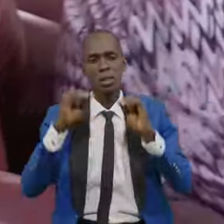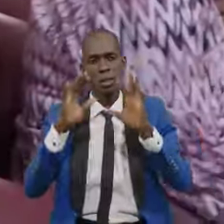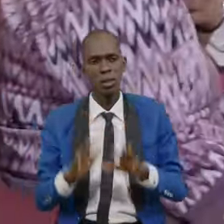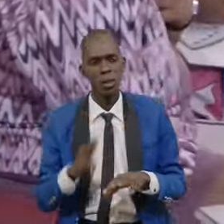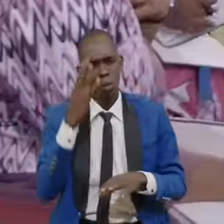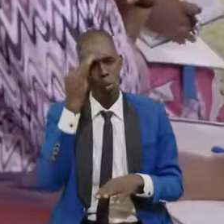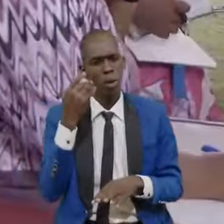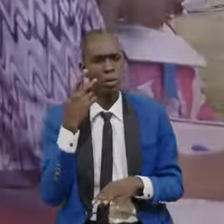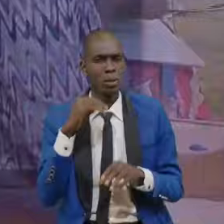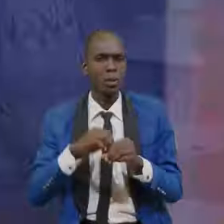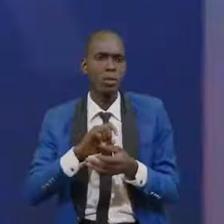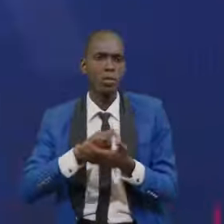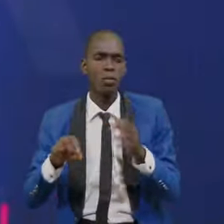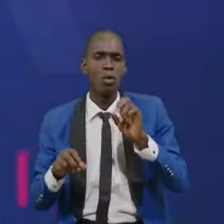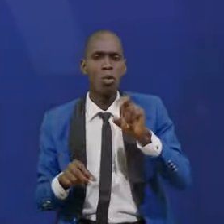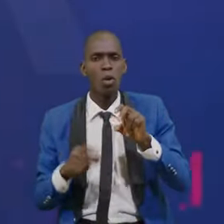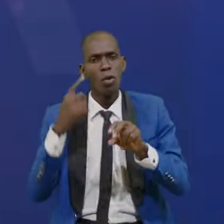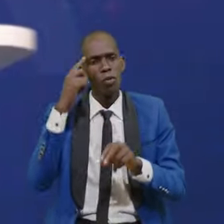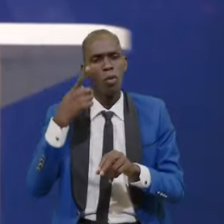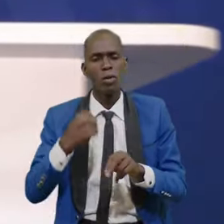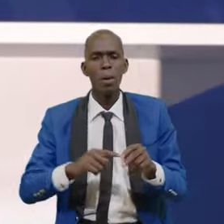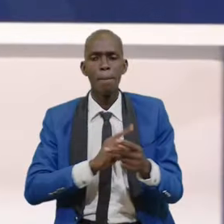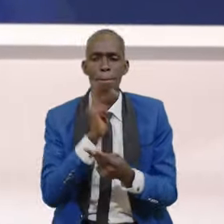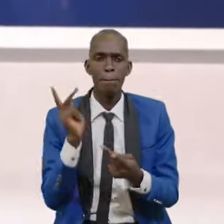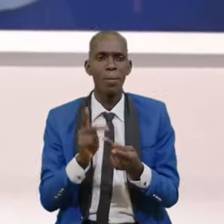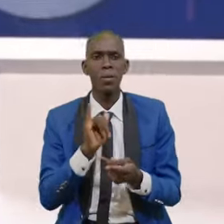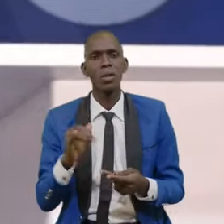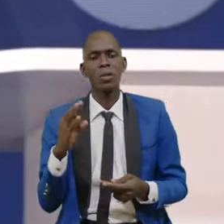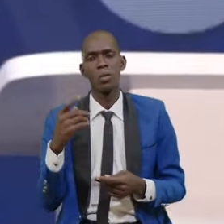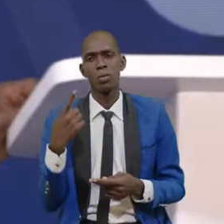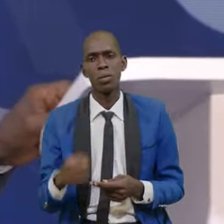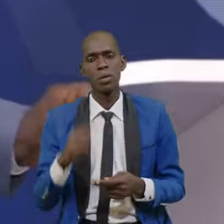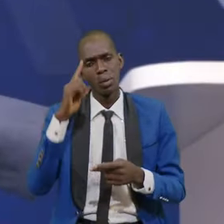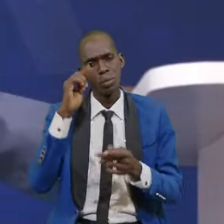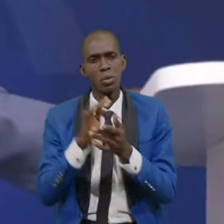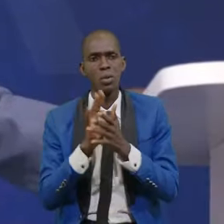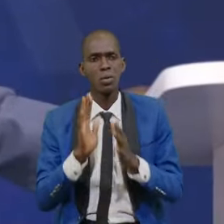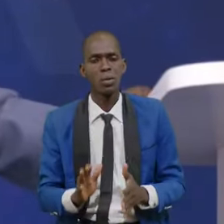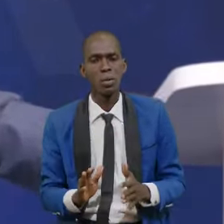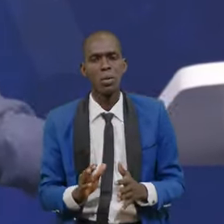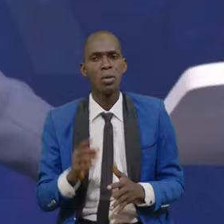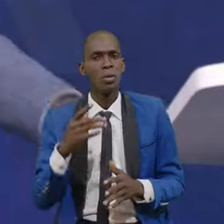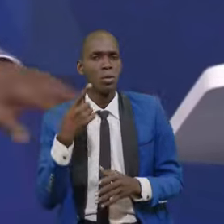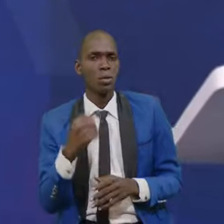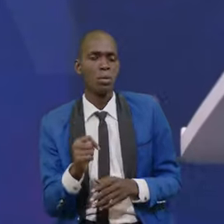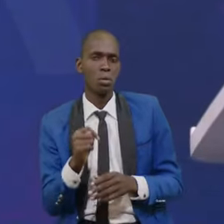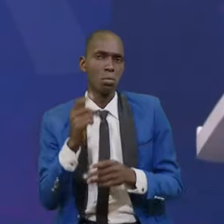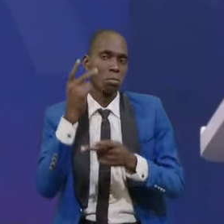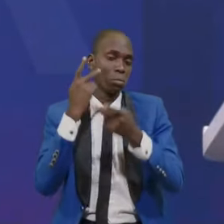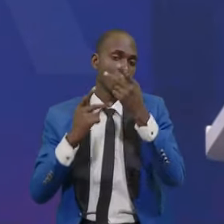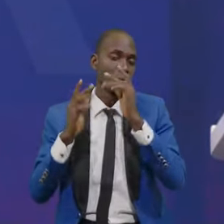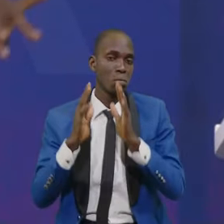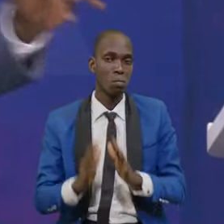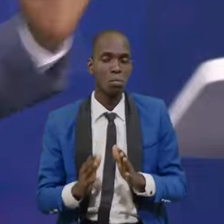12, for the perfecting of the saints, the apostle, the prophet, the evangelist,